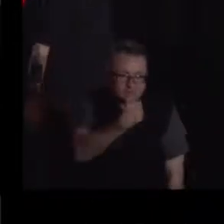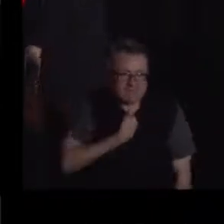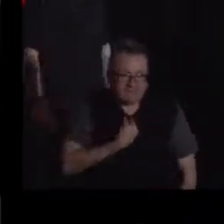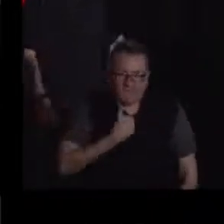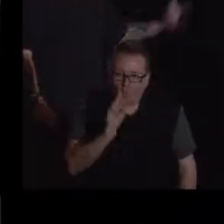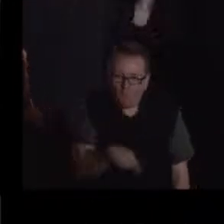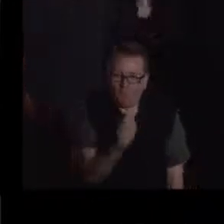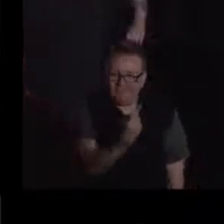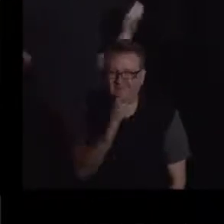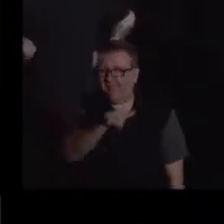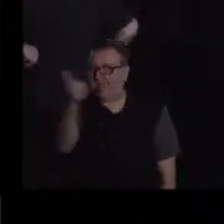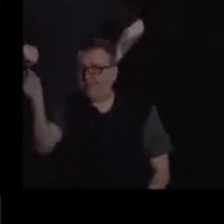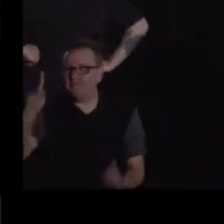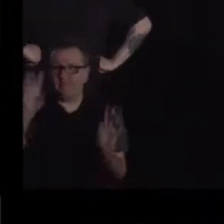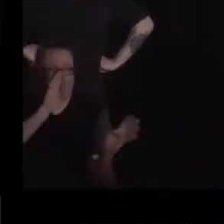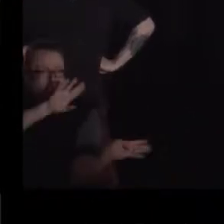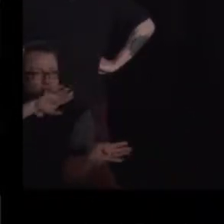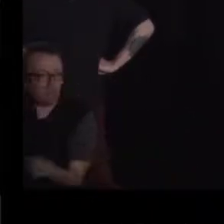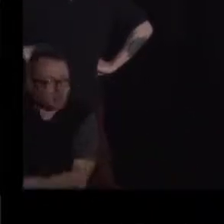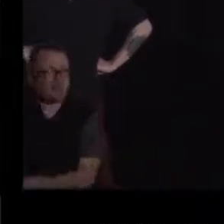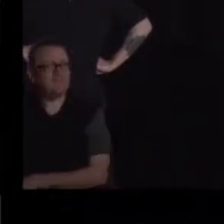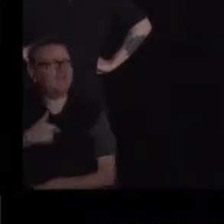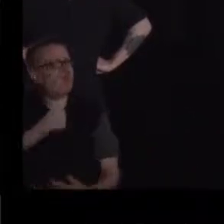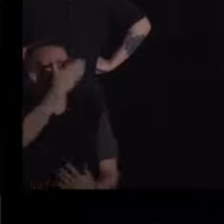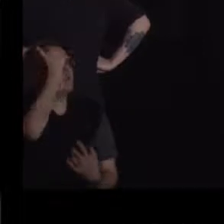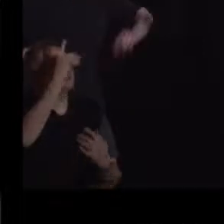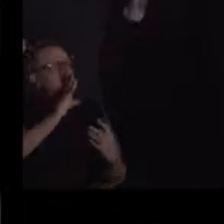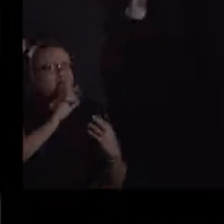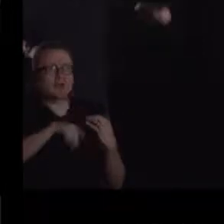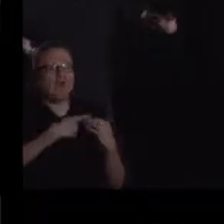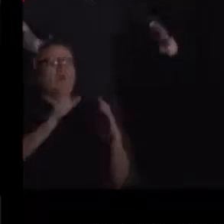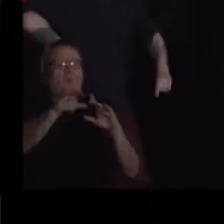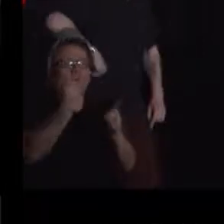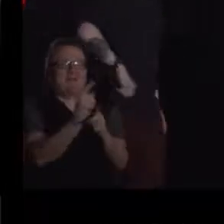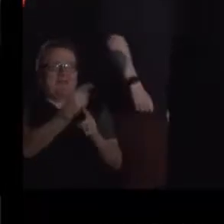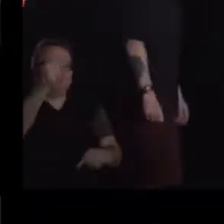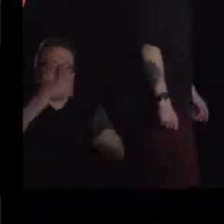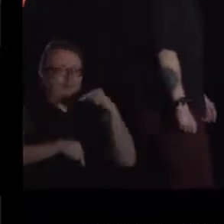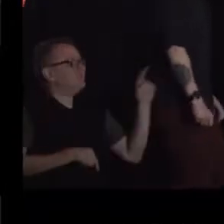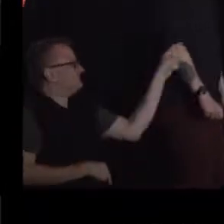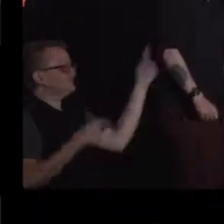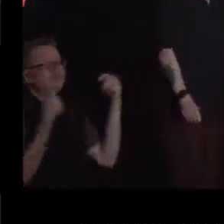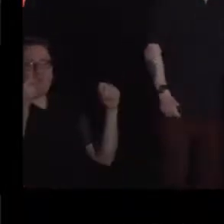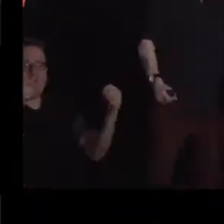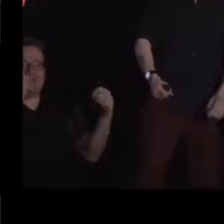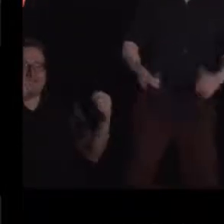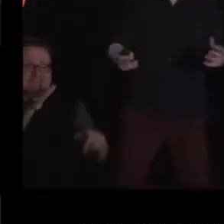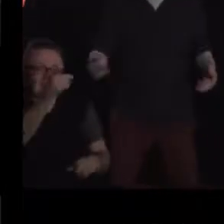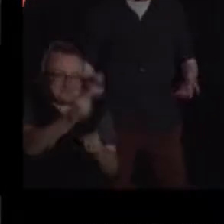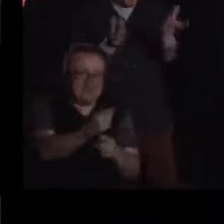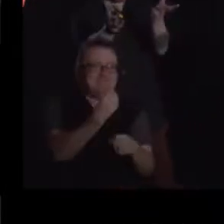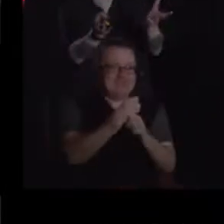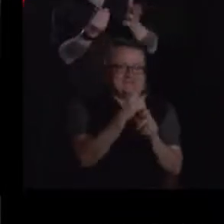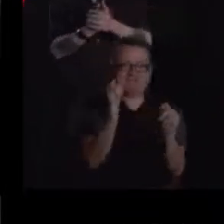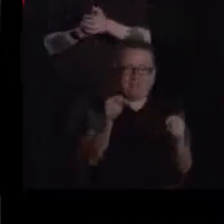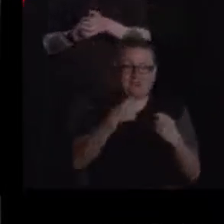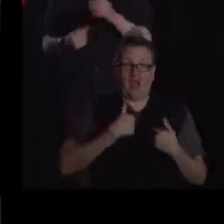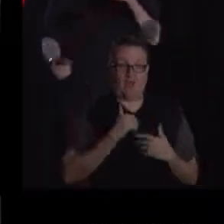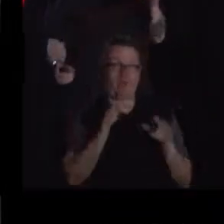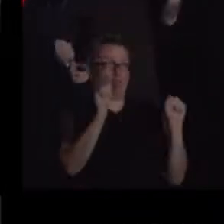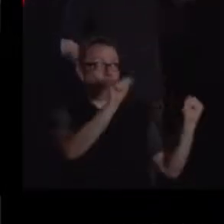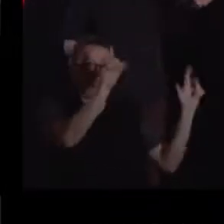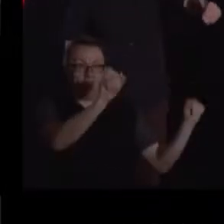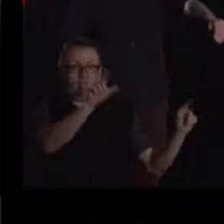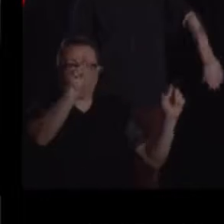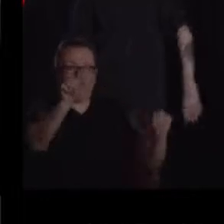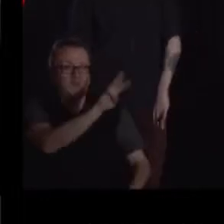So, I forgot what I was talking about. What was I talking about? Toys, that's it, making toys. And, yeah, so because I just would put this stuff